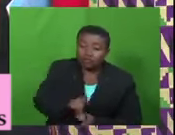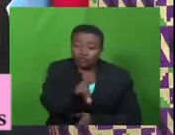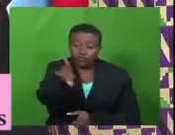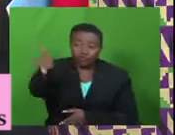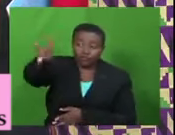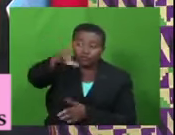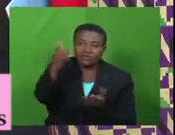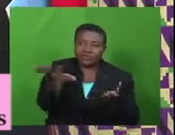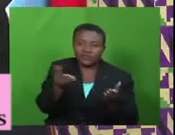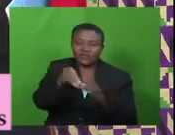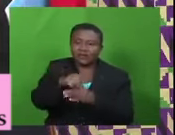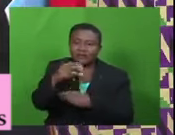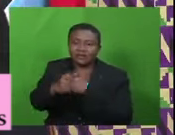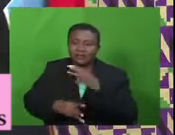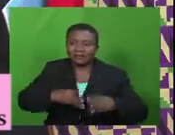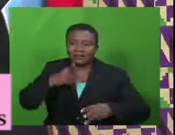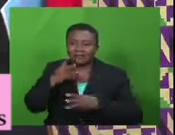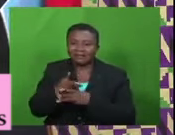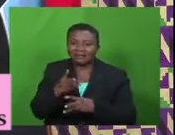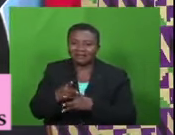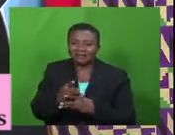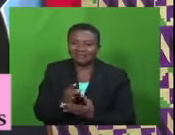world,